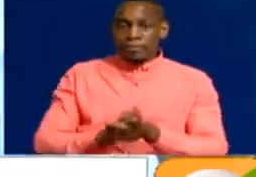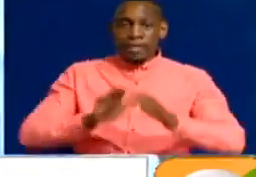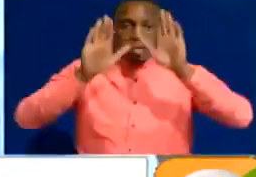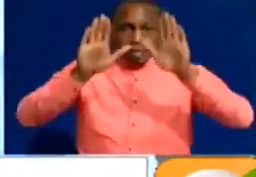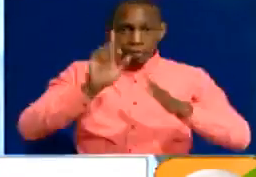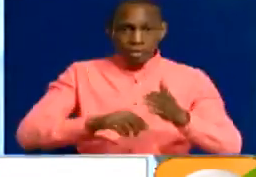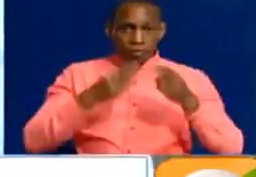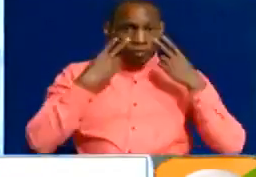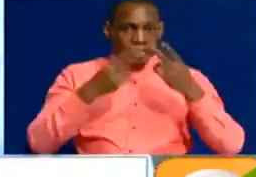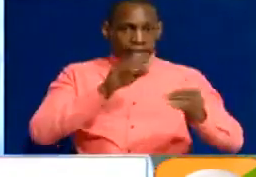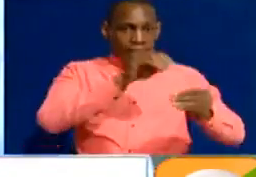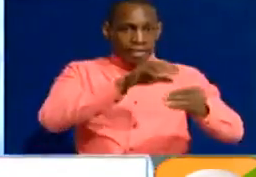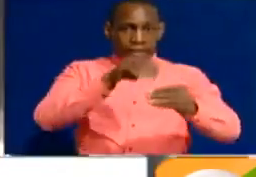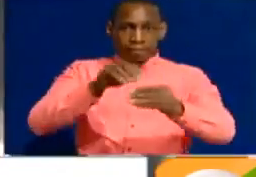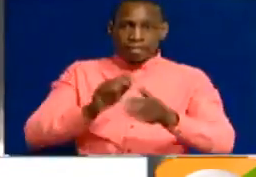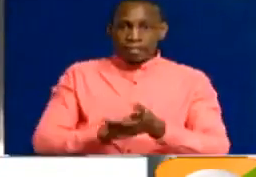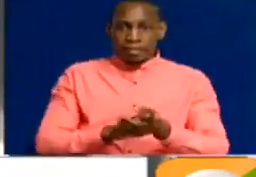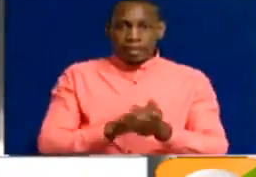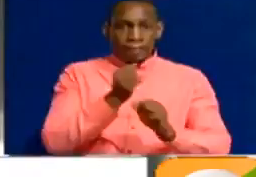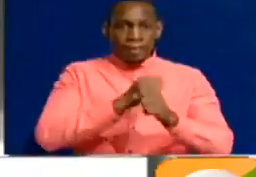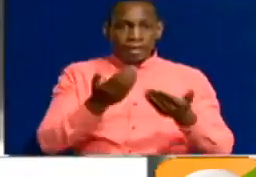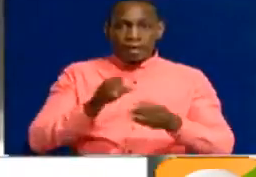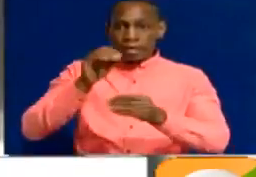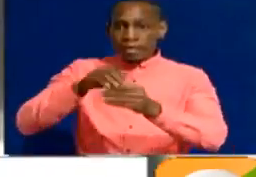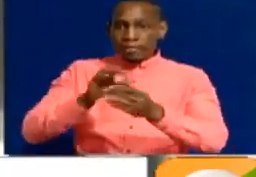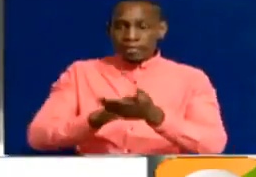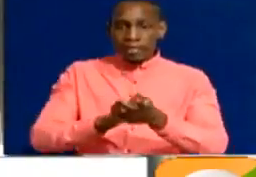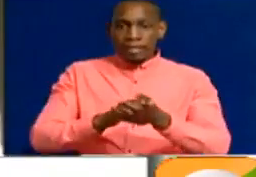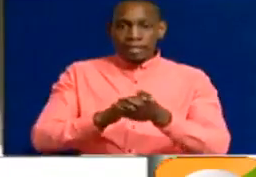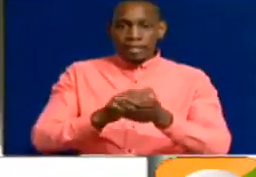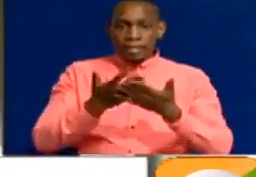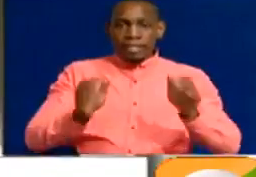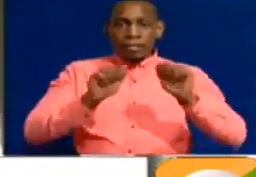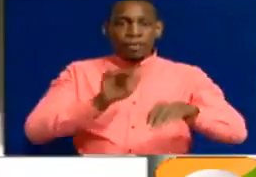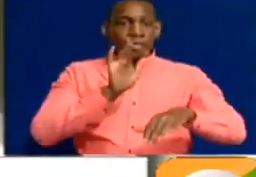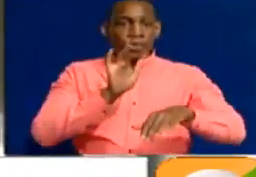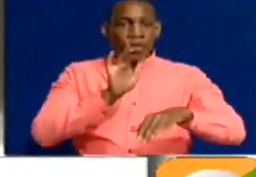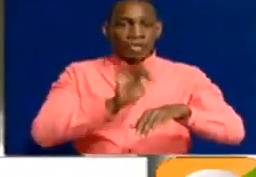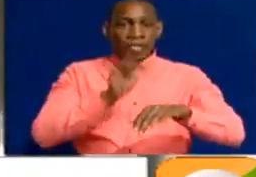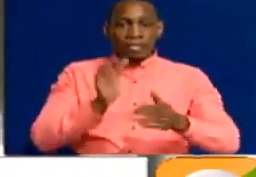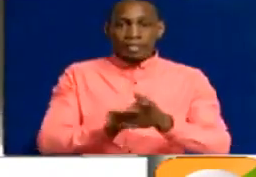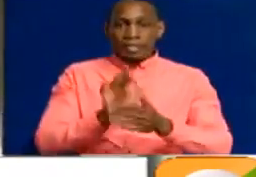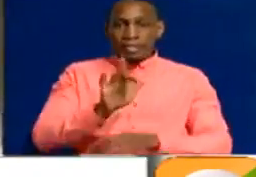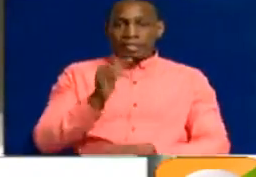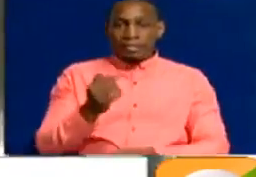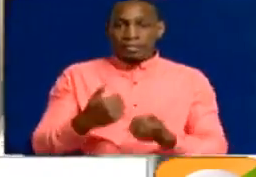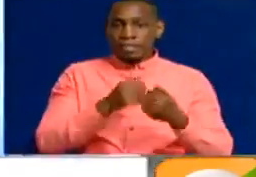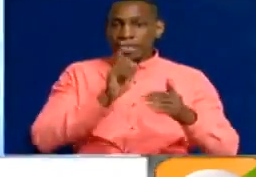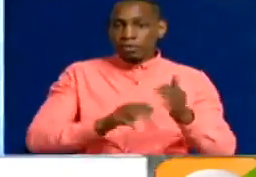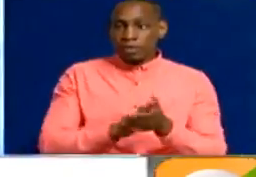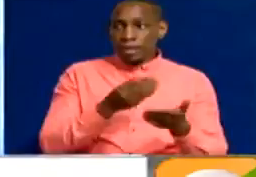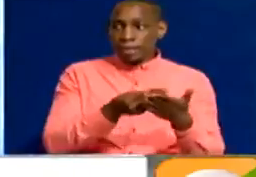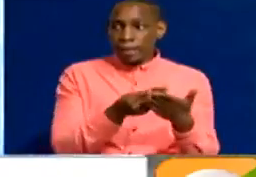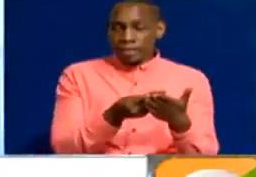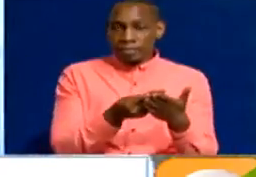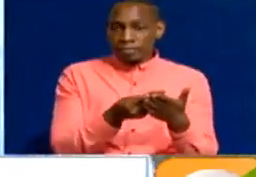the end of the day, if you look at these investments that they have made, is they invest in intangible assets. It's the only challenge is in liquidity. It's not that the